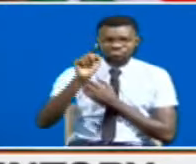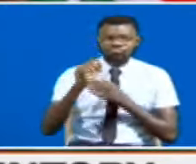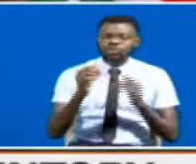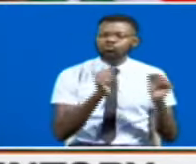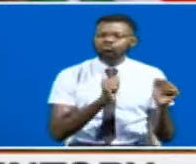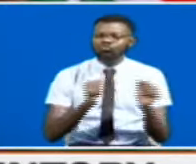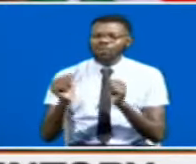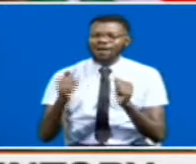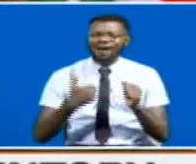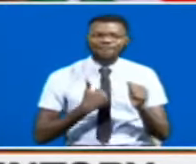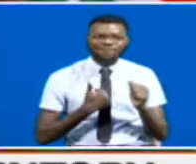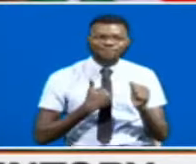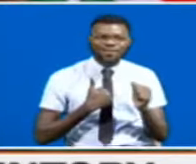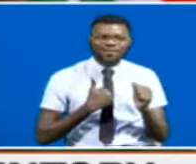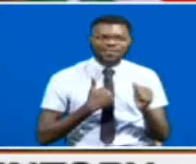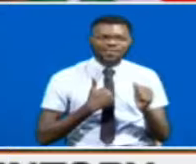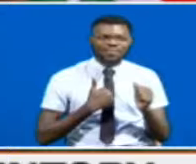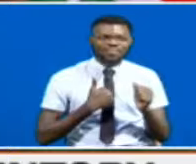to grow